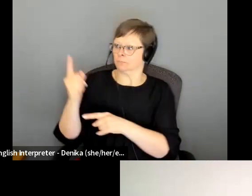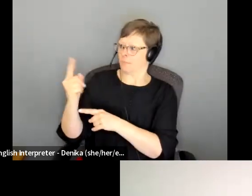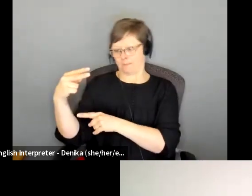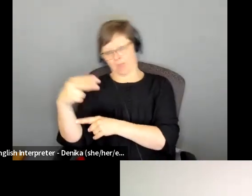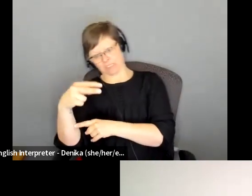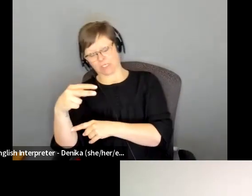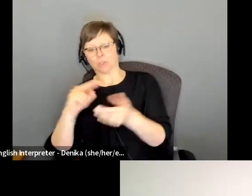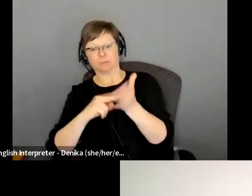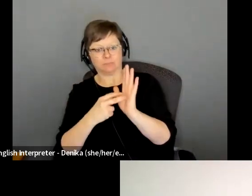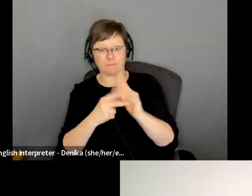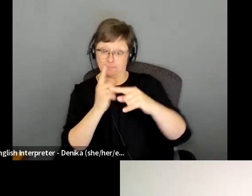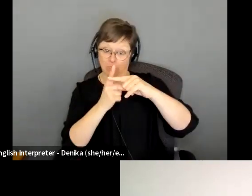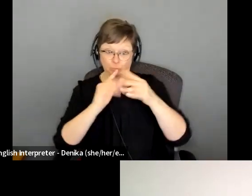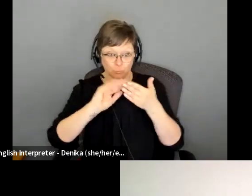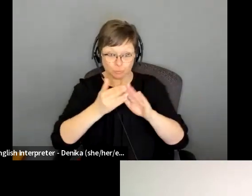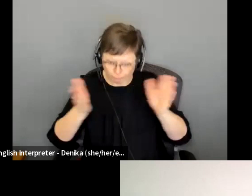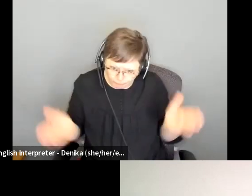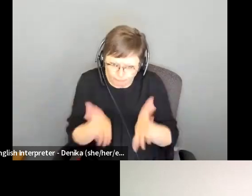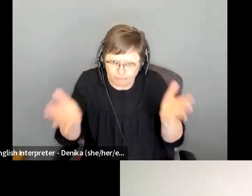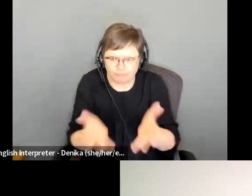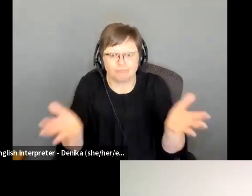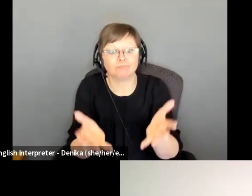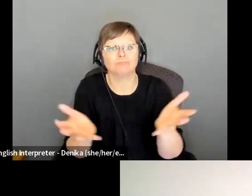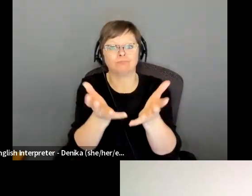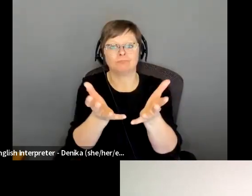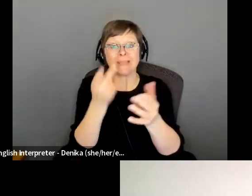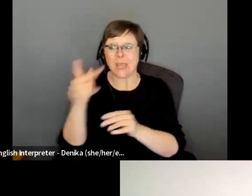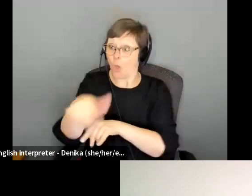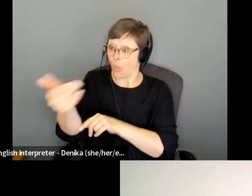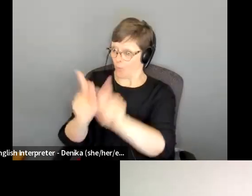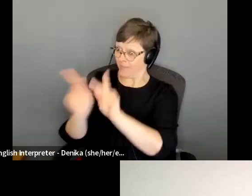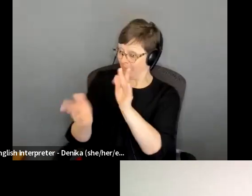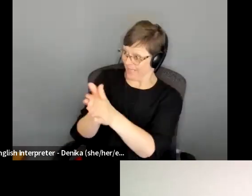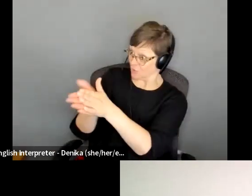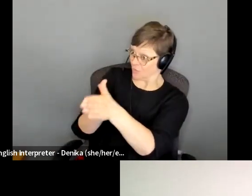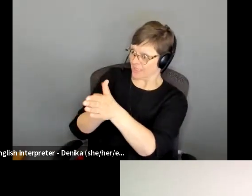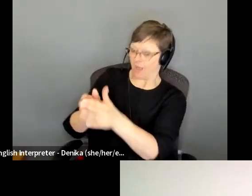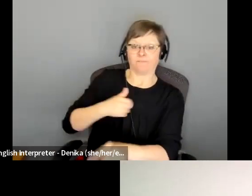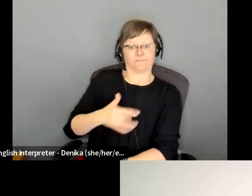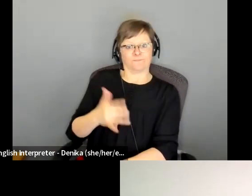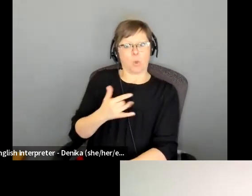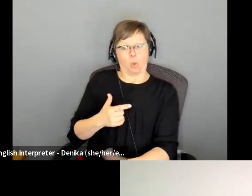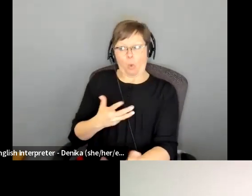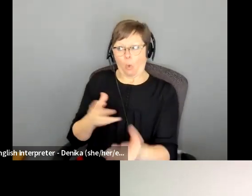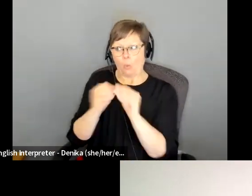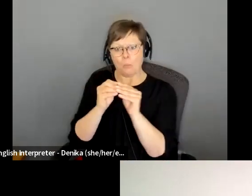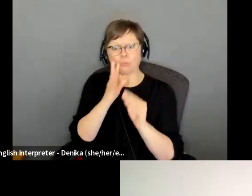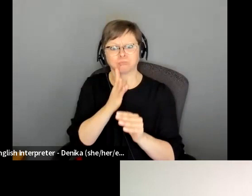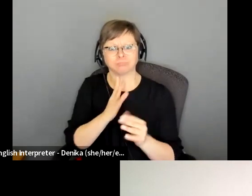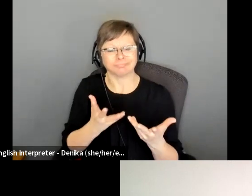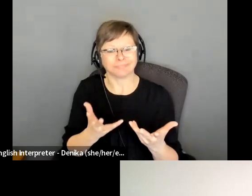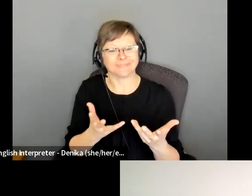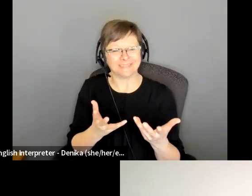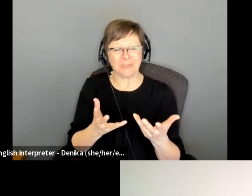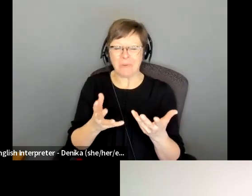more positive communities, seeing that other folks are interested is a very powerful motivation for folks too. So yes, please feel free to